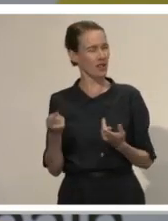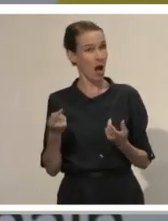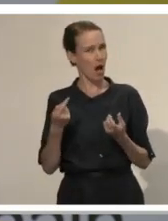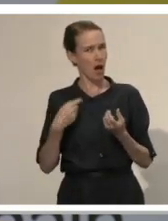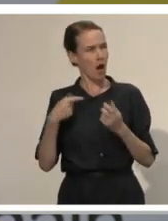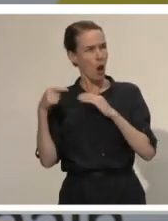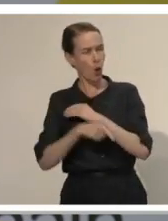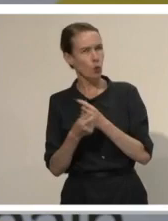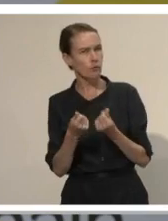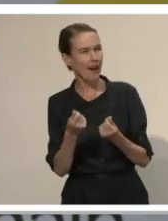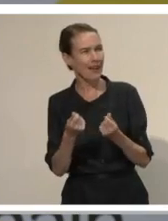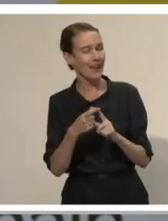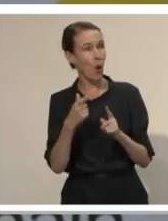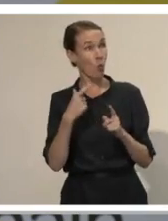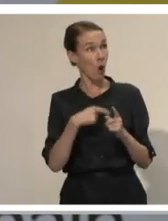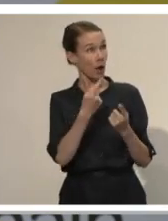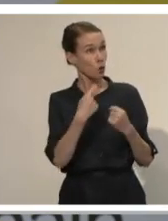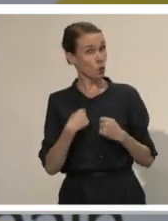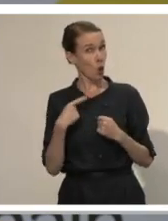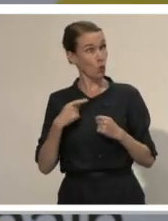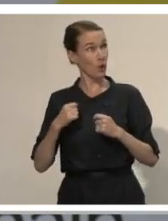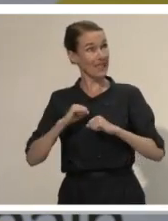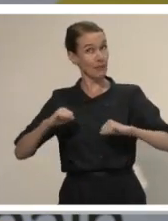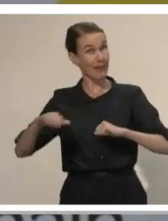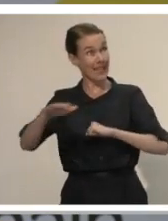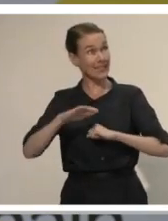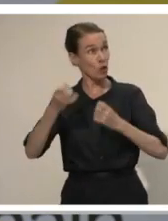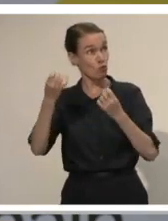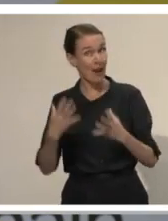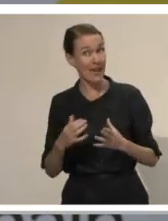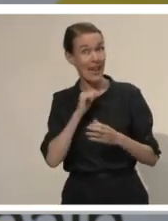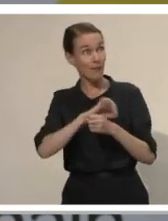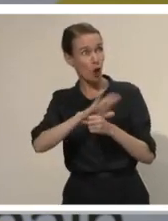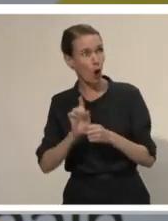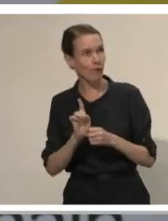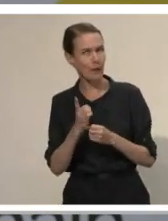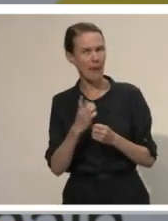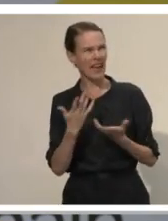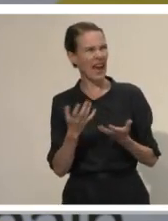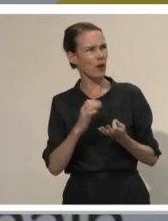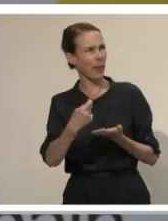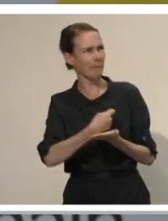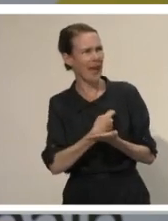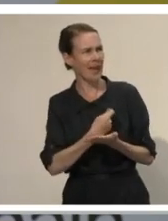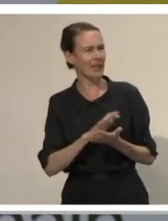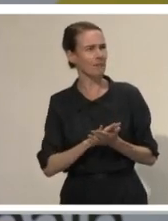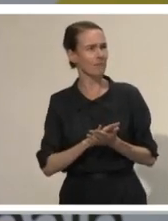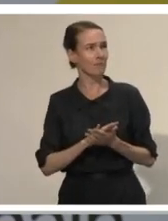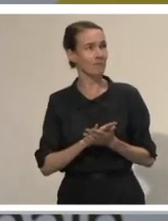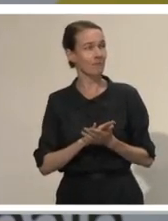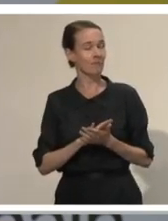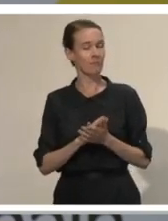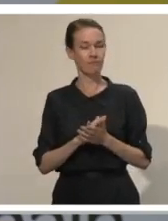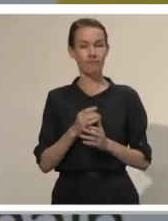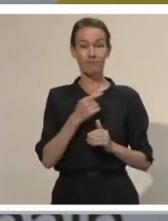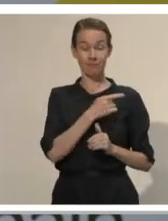Are steps being made, is there progress being made to reimburse them for that, or will they be out of pocket? Yes, there are. Prime Minister, did you want to talk to that? Because